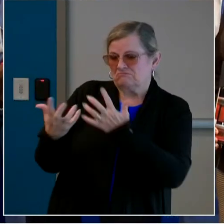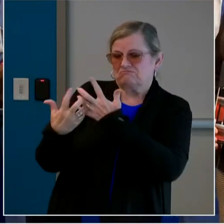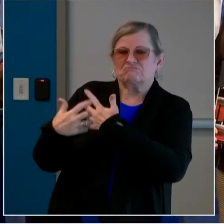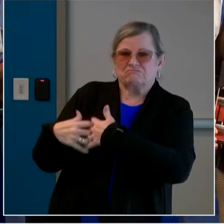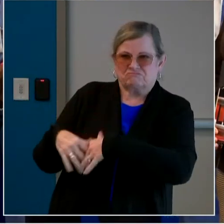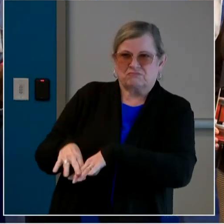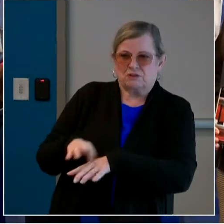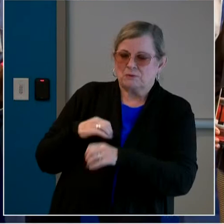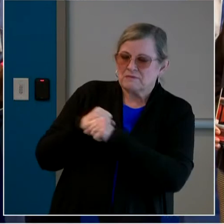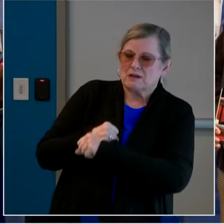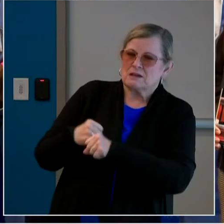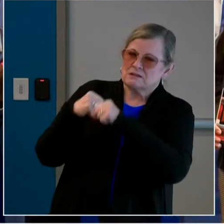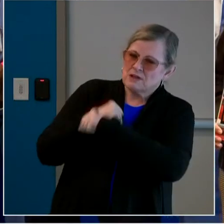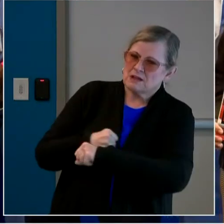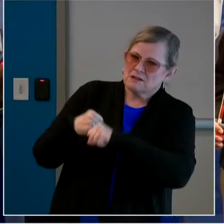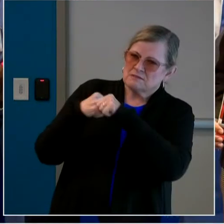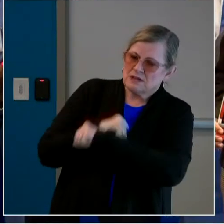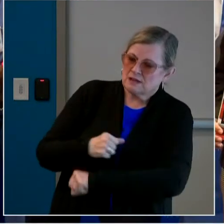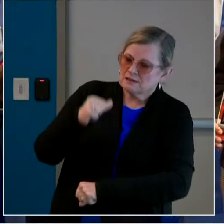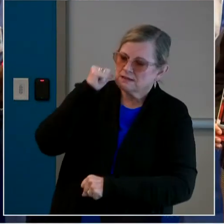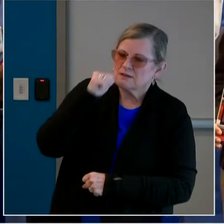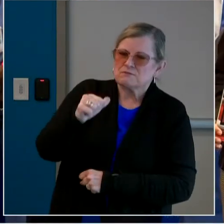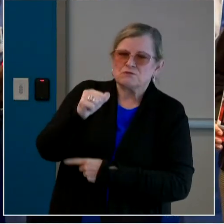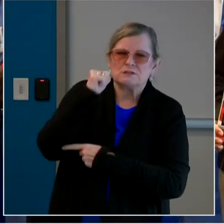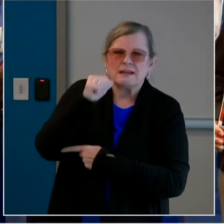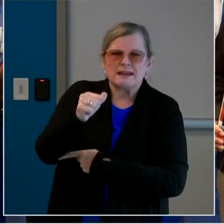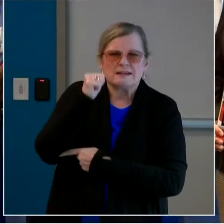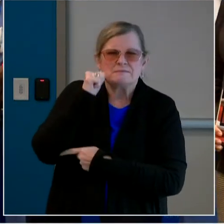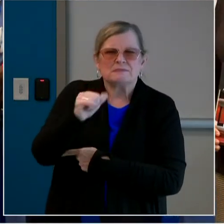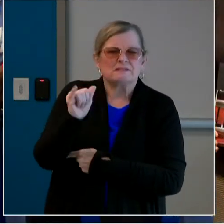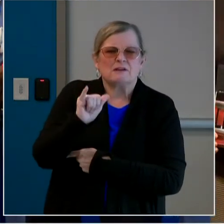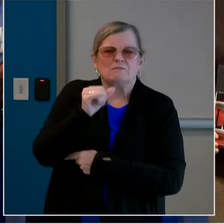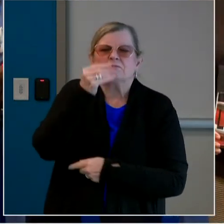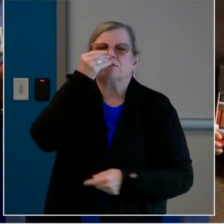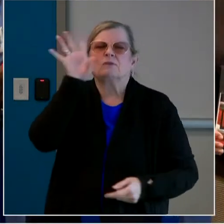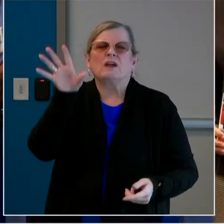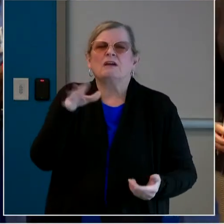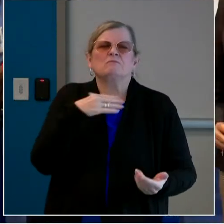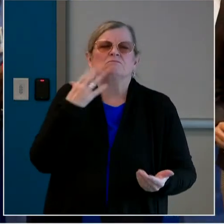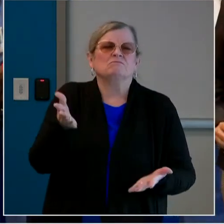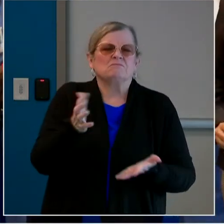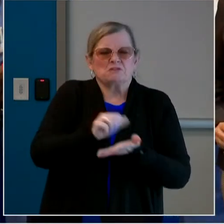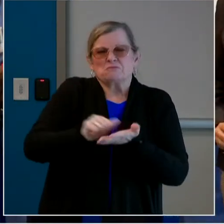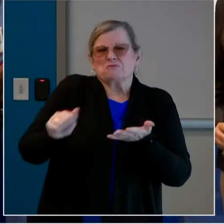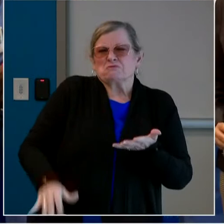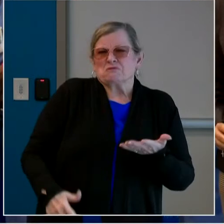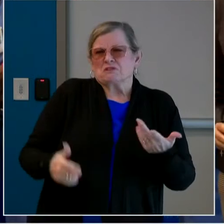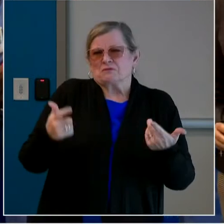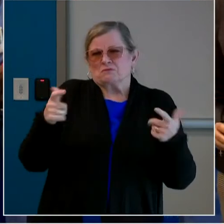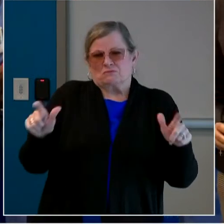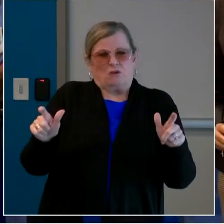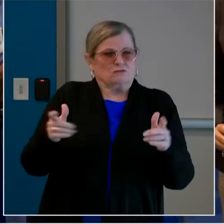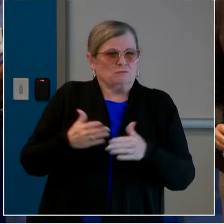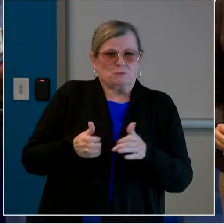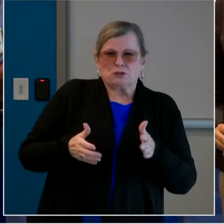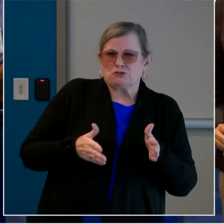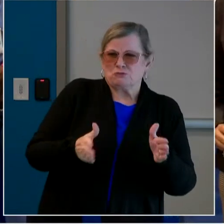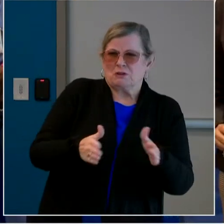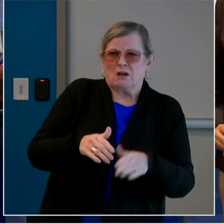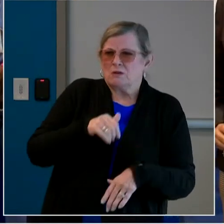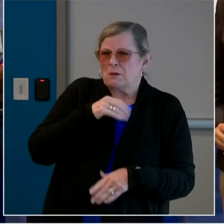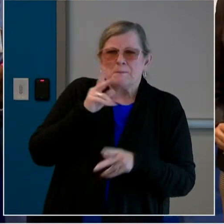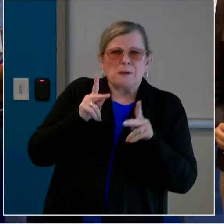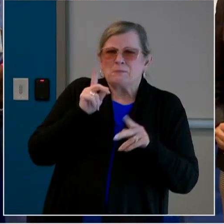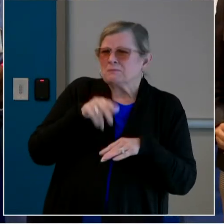same people who don't care about getting guns off the street. These are the same people that don't care about women's health. These are the same people that don't